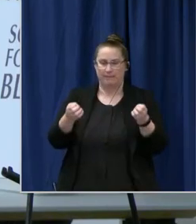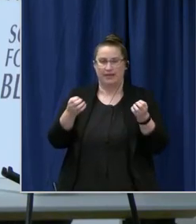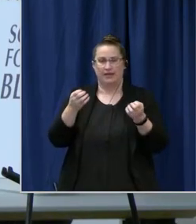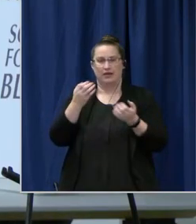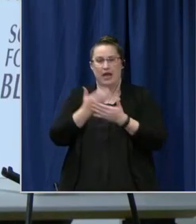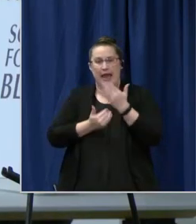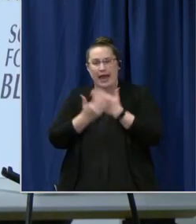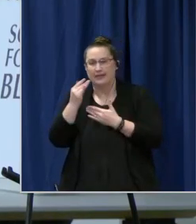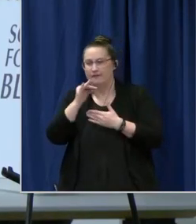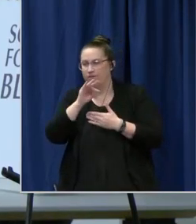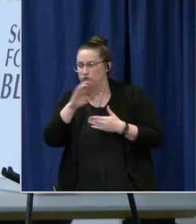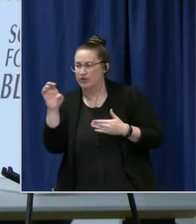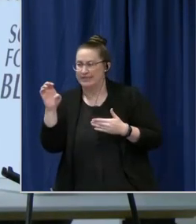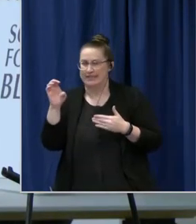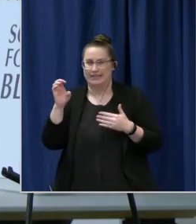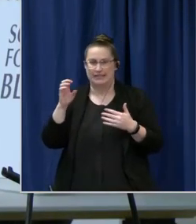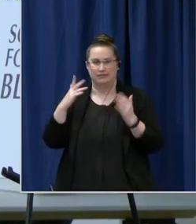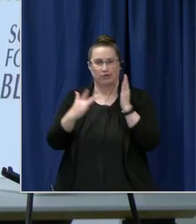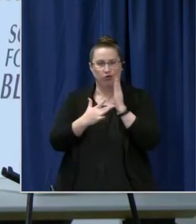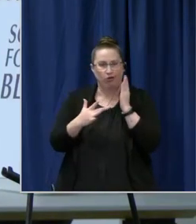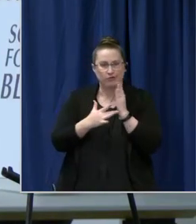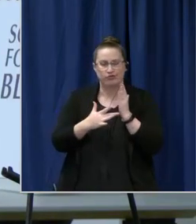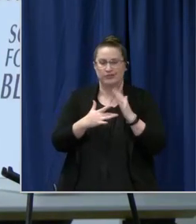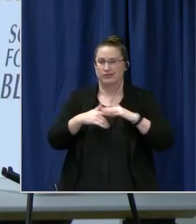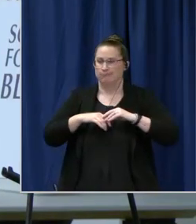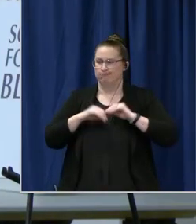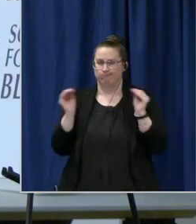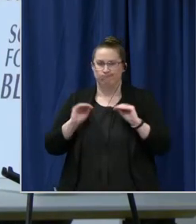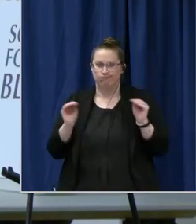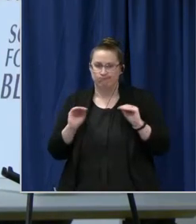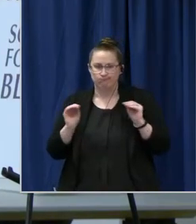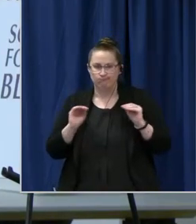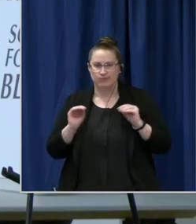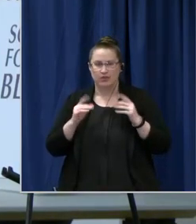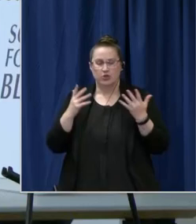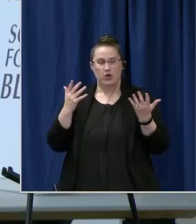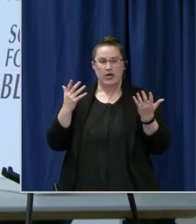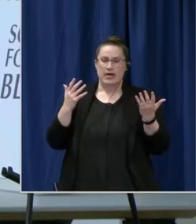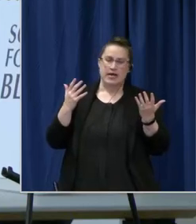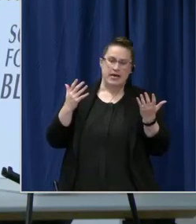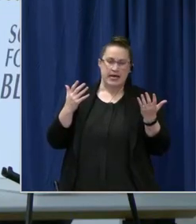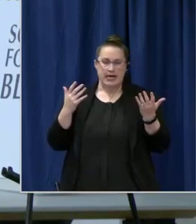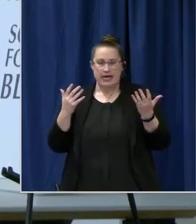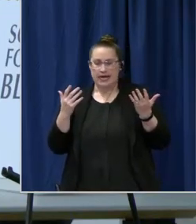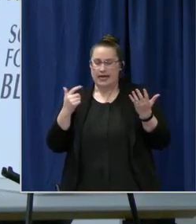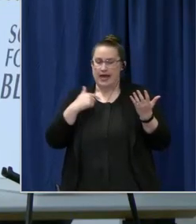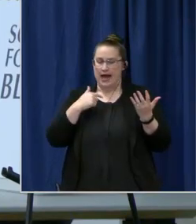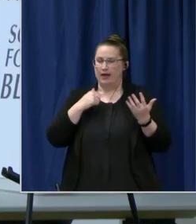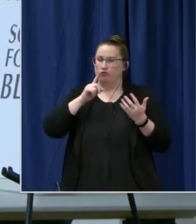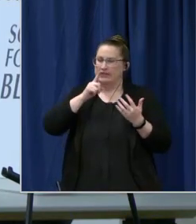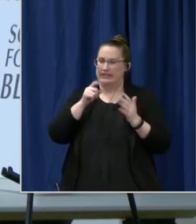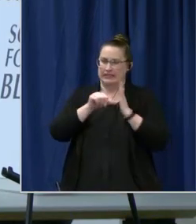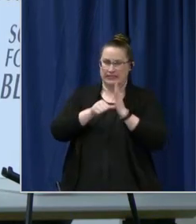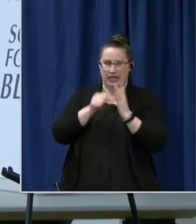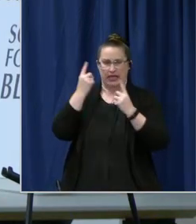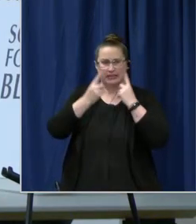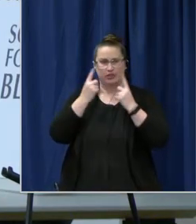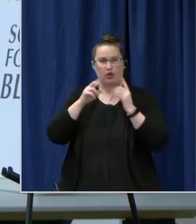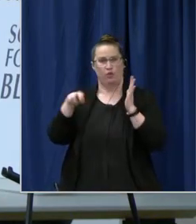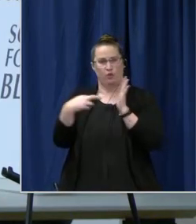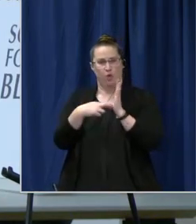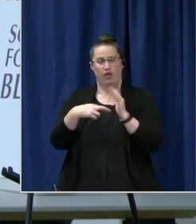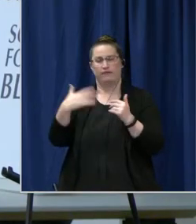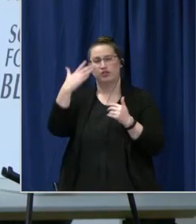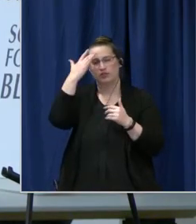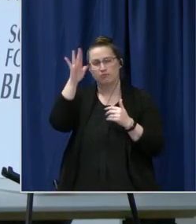hands-free telecommunications initiation sequences. So I guess just really considering the role of those smart speakers